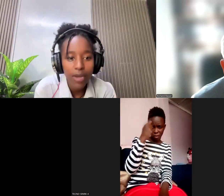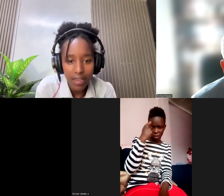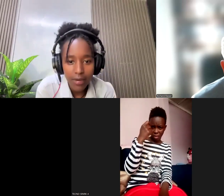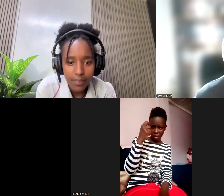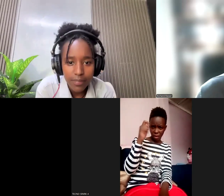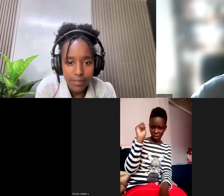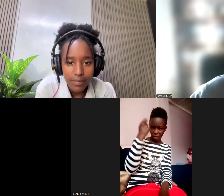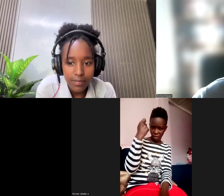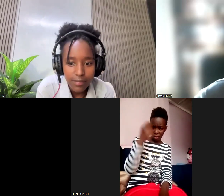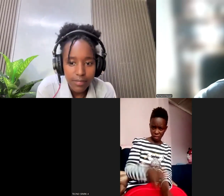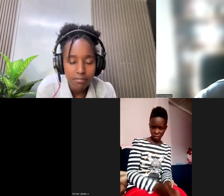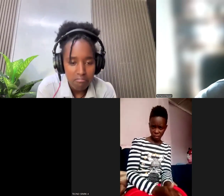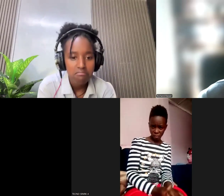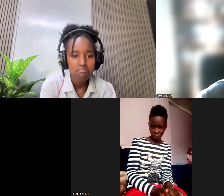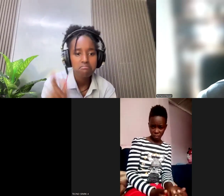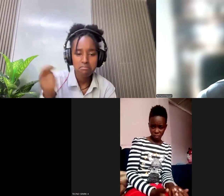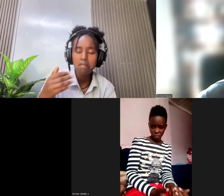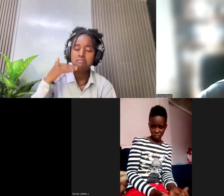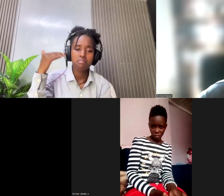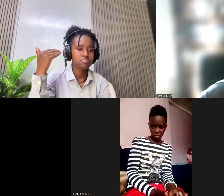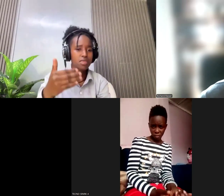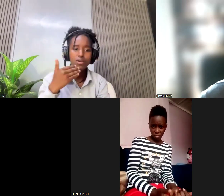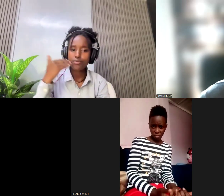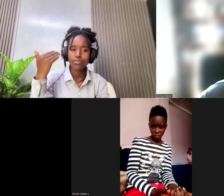I'm from Kenya. Kenya. Thank you very much.